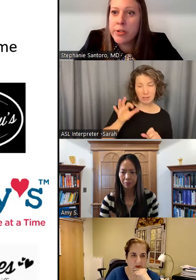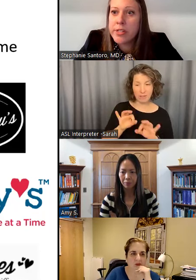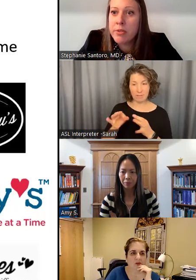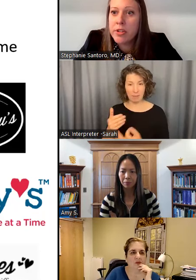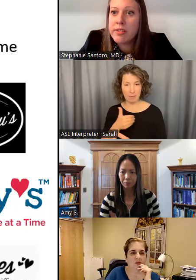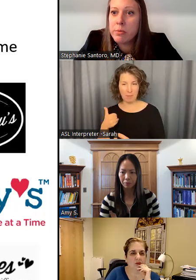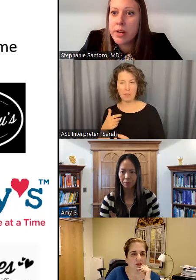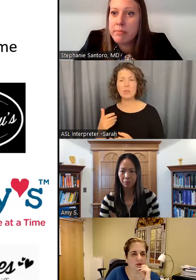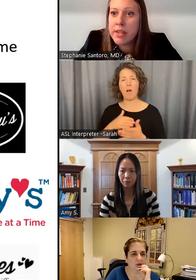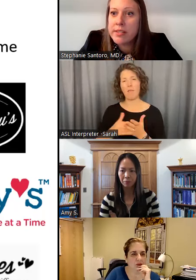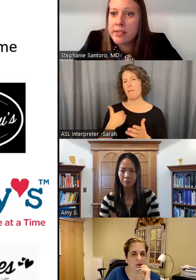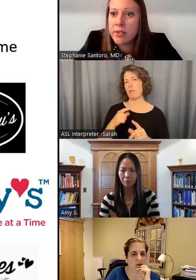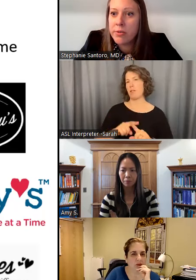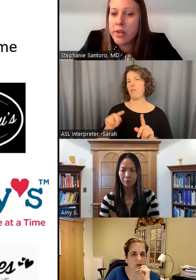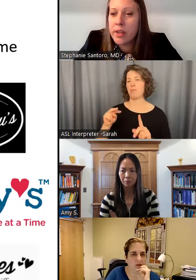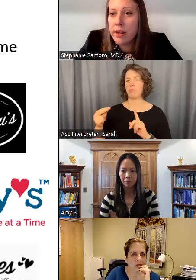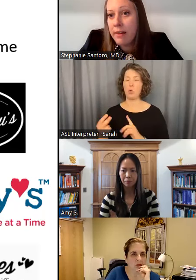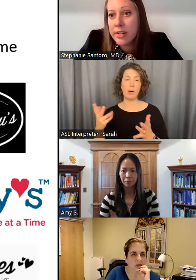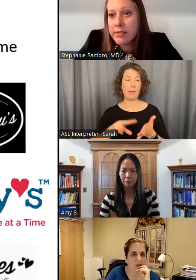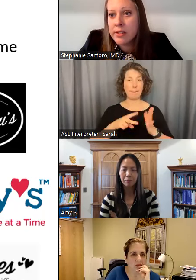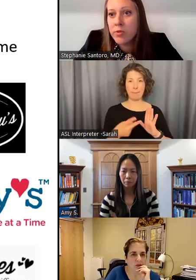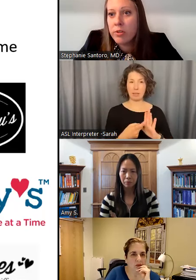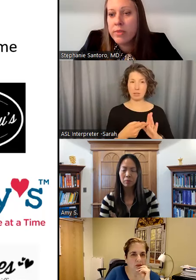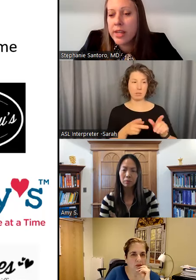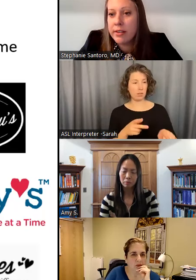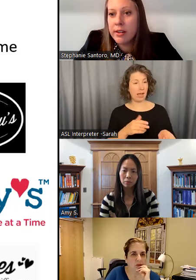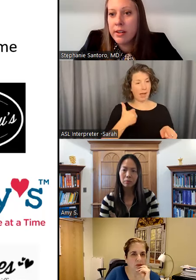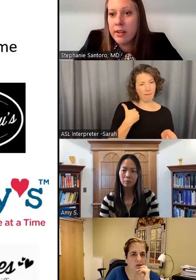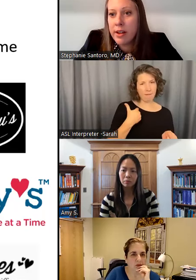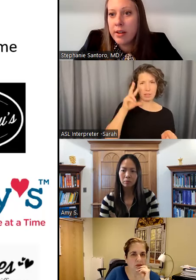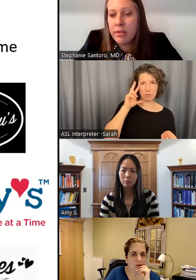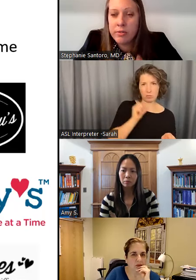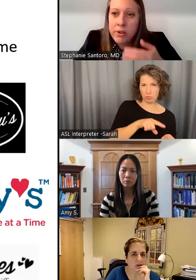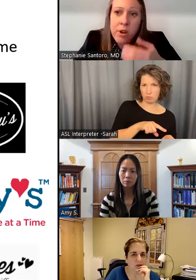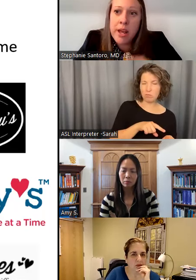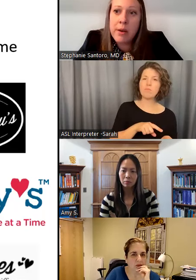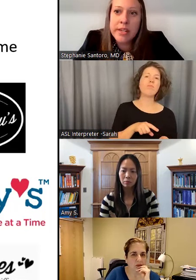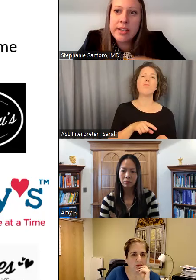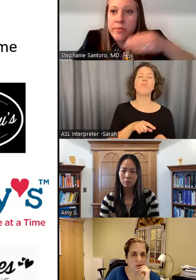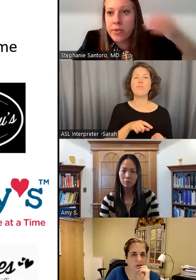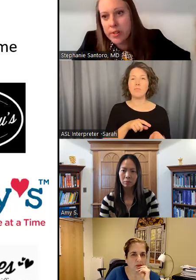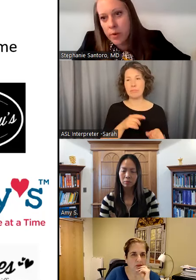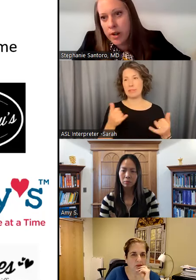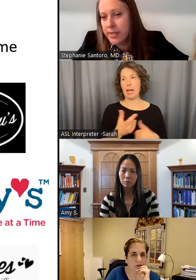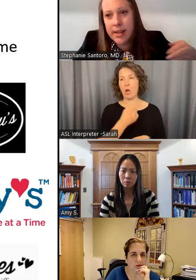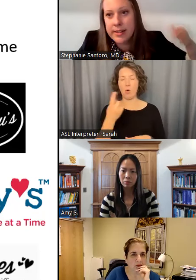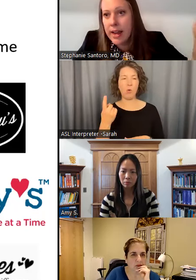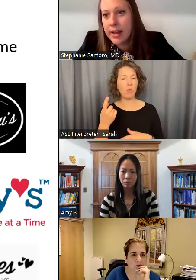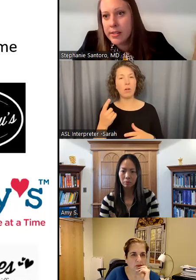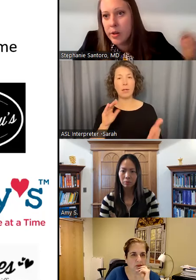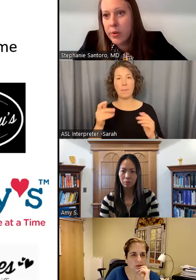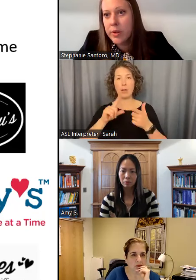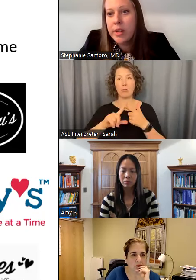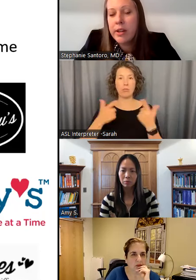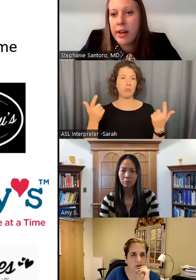have different perceptions of what it means to have Down syndrome than nowadays versus what it was like